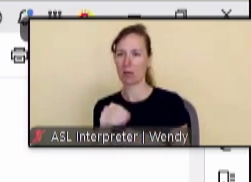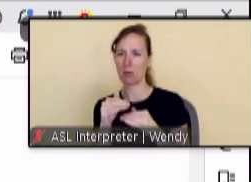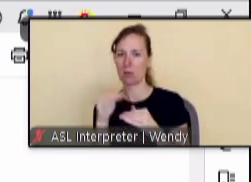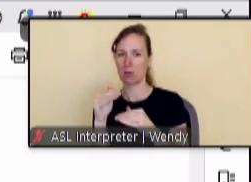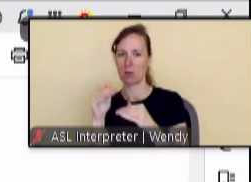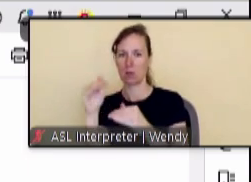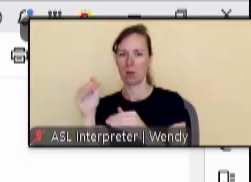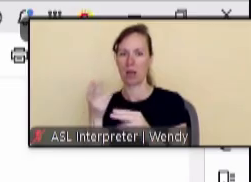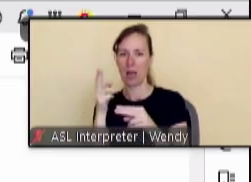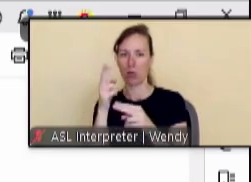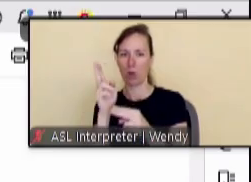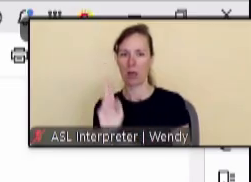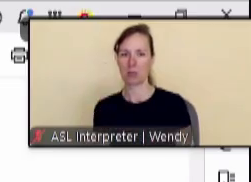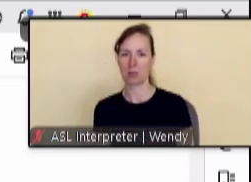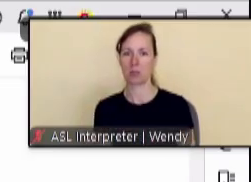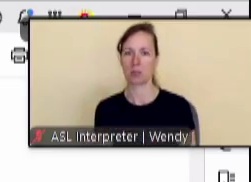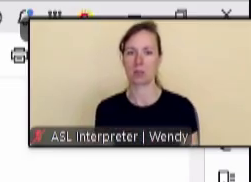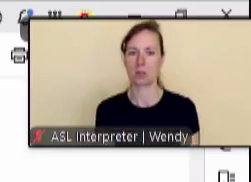of a proposed budget.